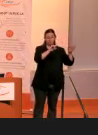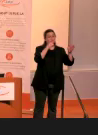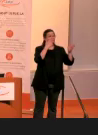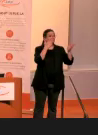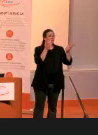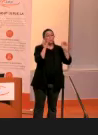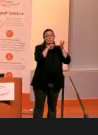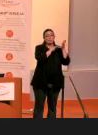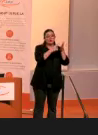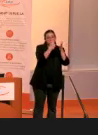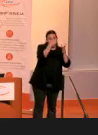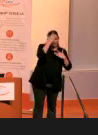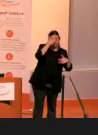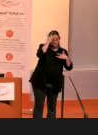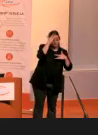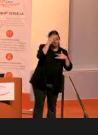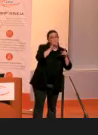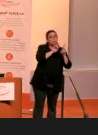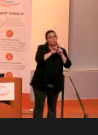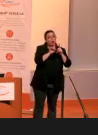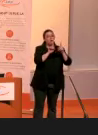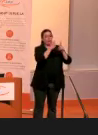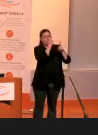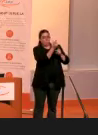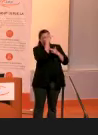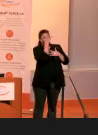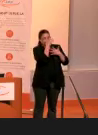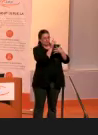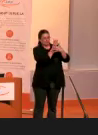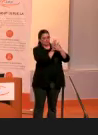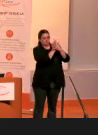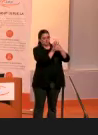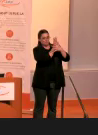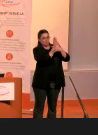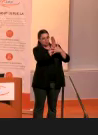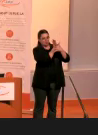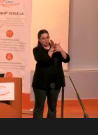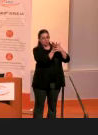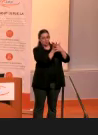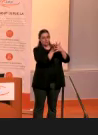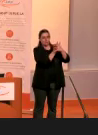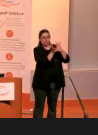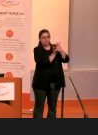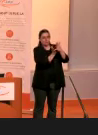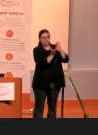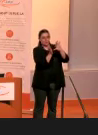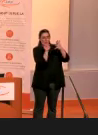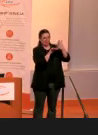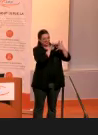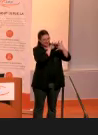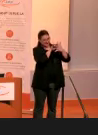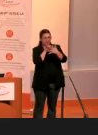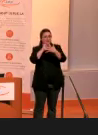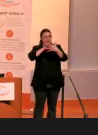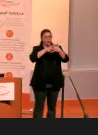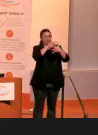lupus, but we're dividing them into subgroups and risk factors, the omics. Or we could have a